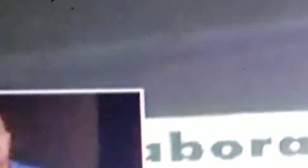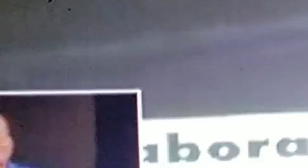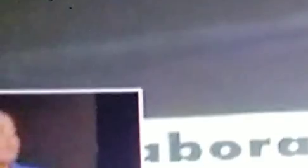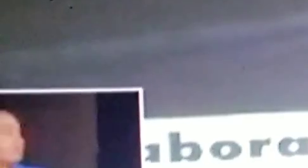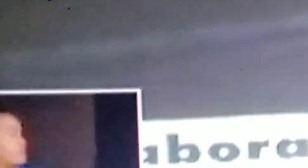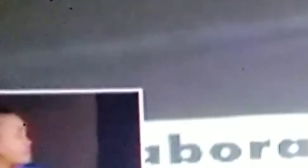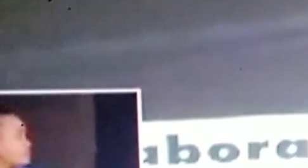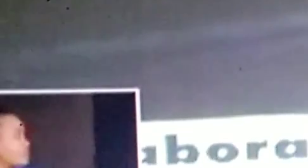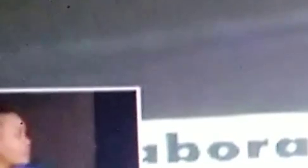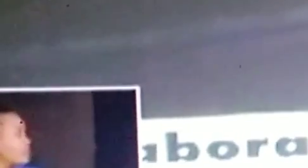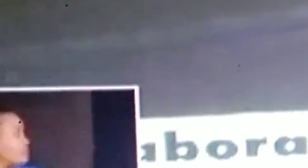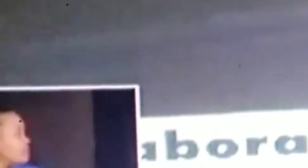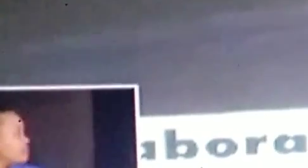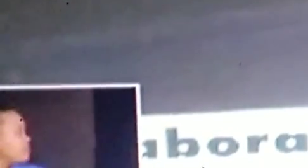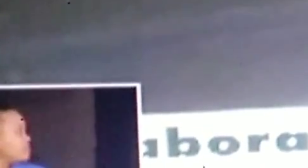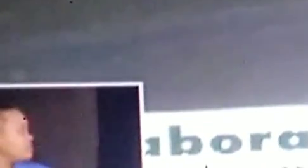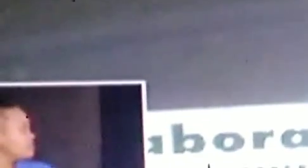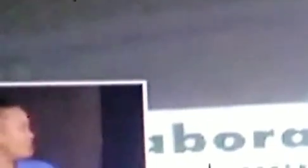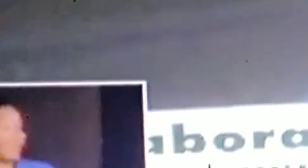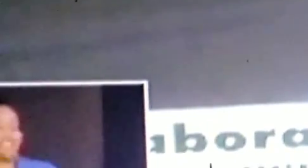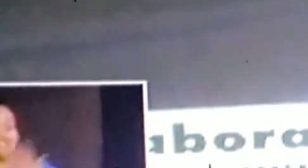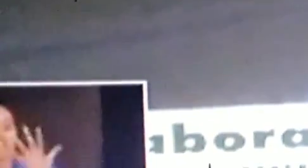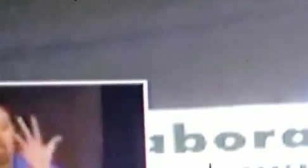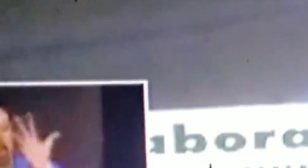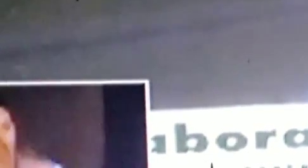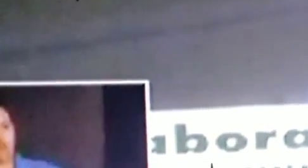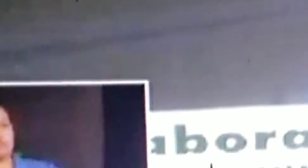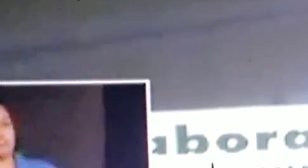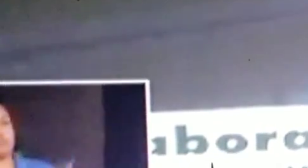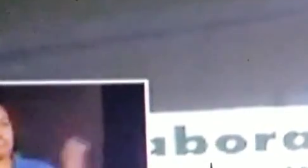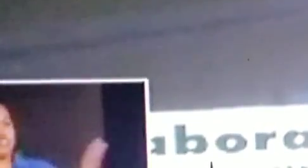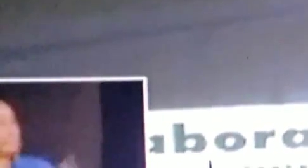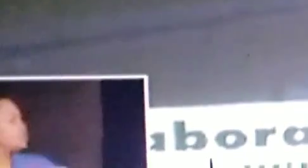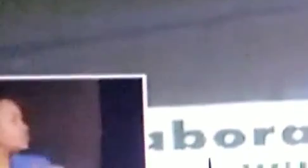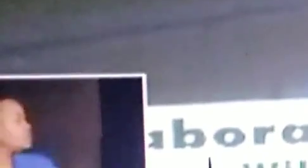And that's Design Collaborative's presentation on the screen.